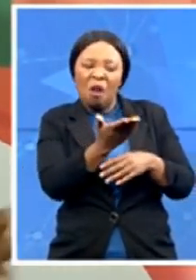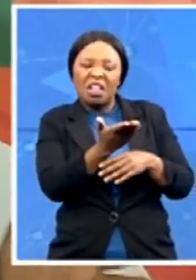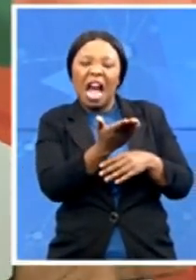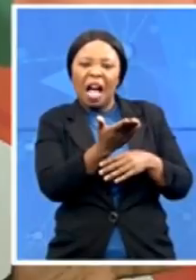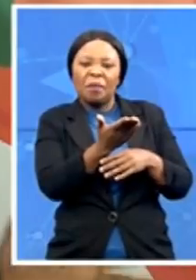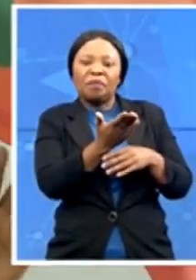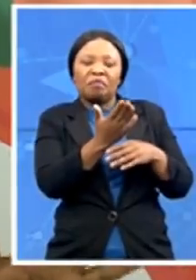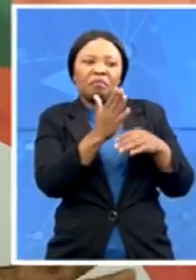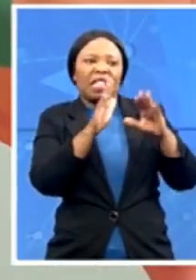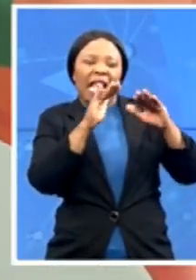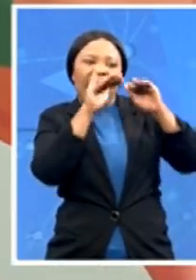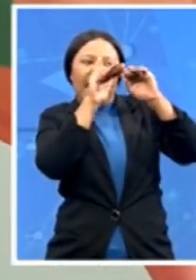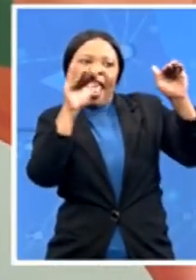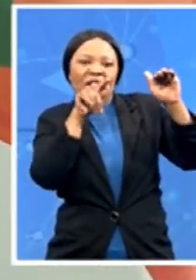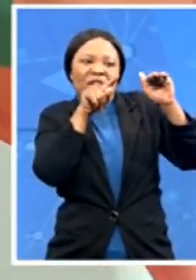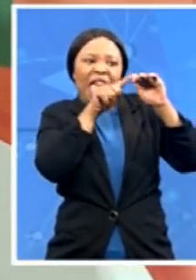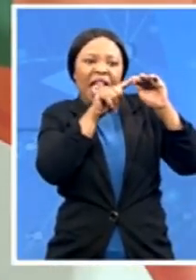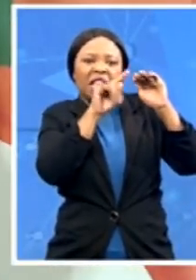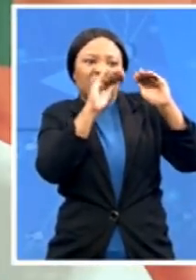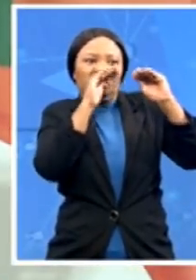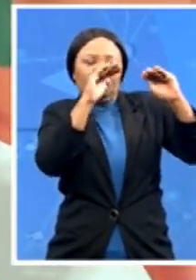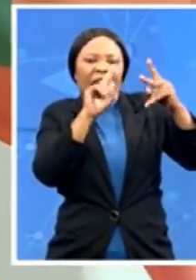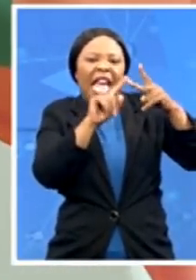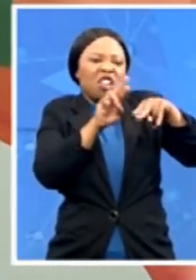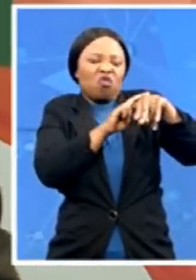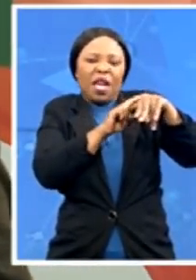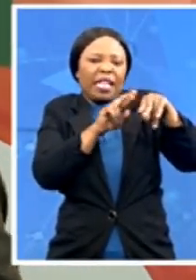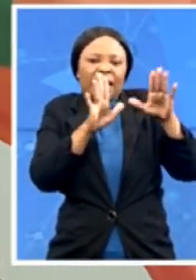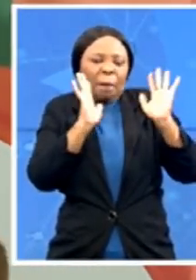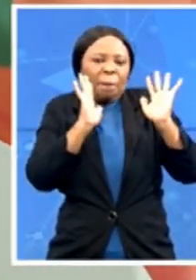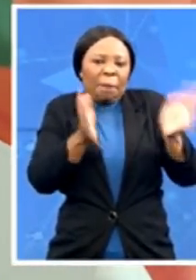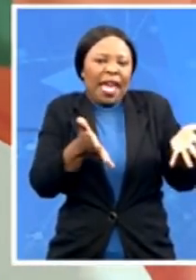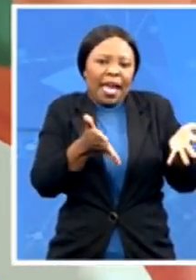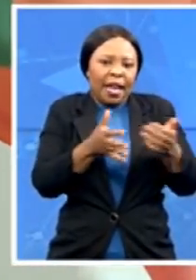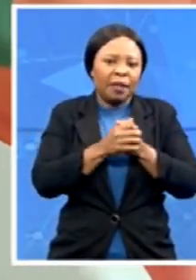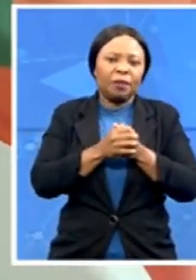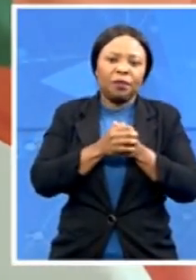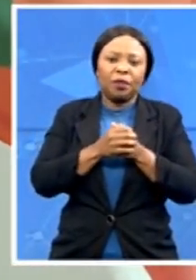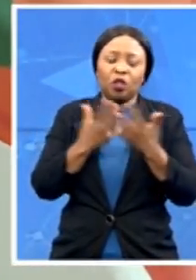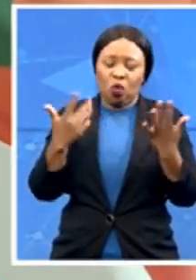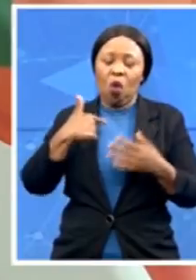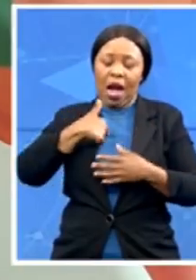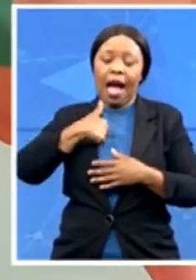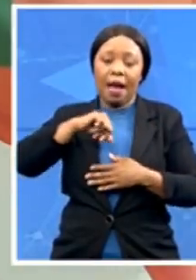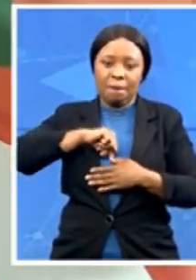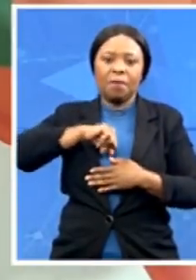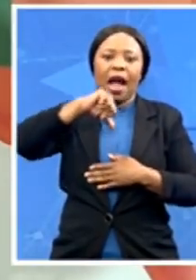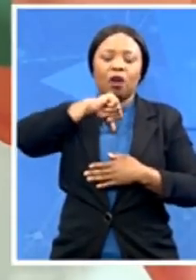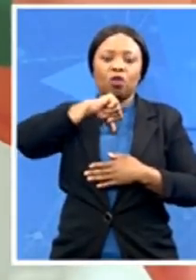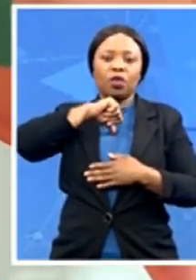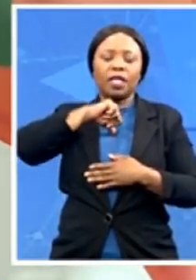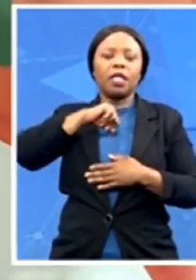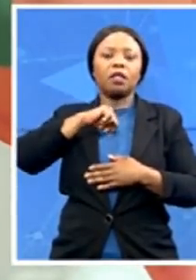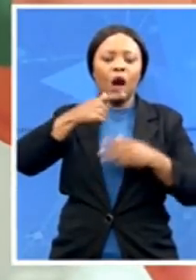ne race qha. So the proud ukuthi sigqibe 24 years singazange sibe